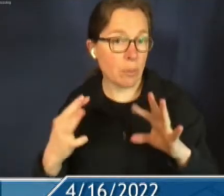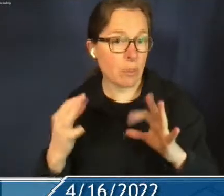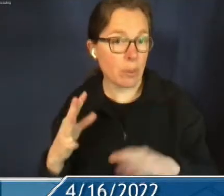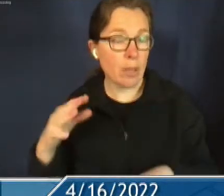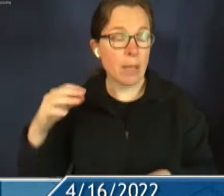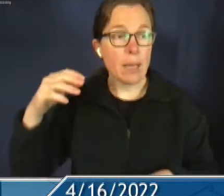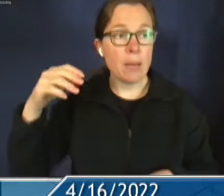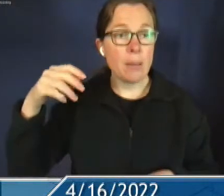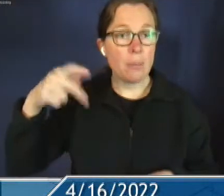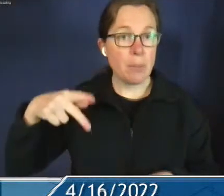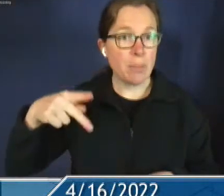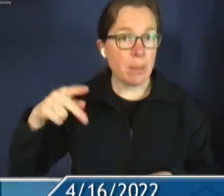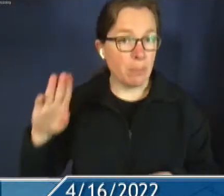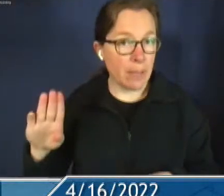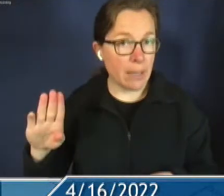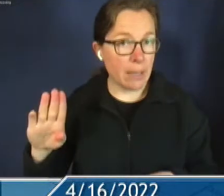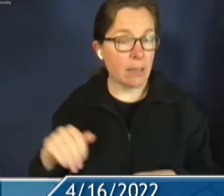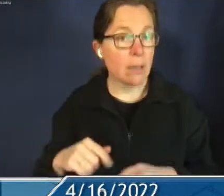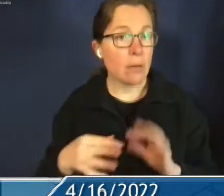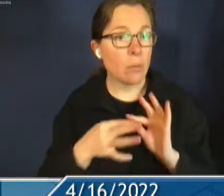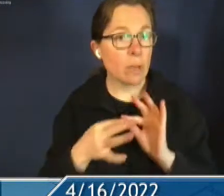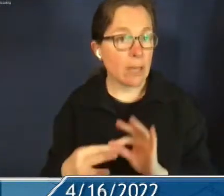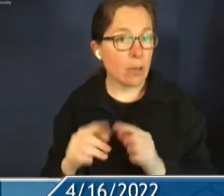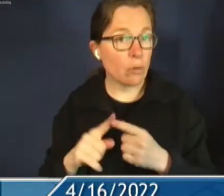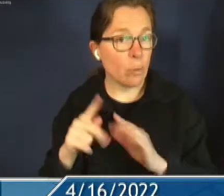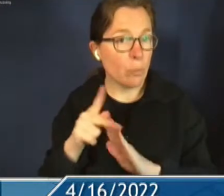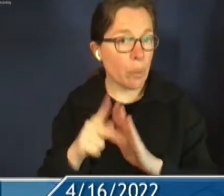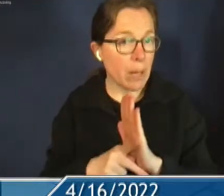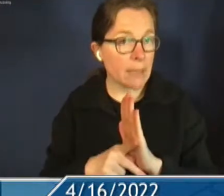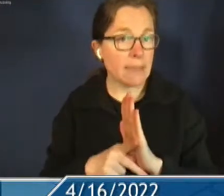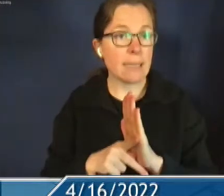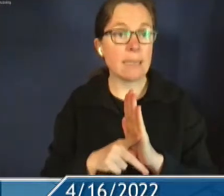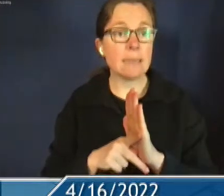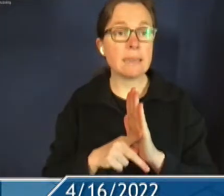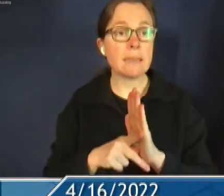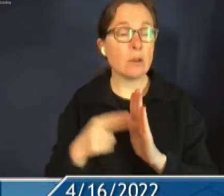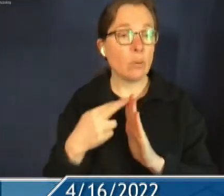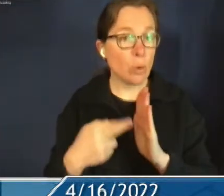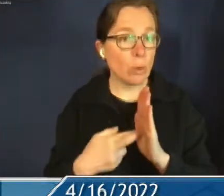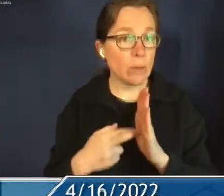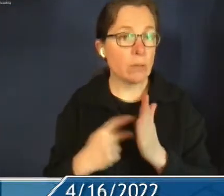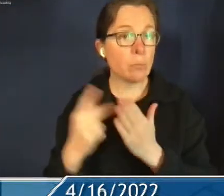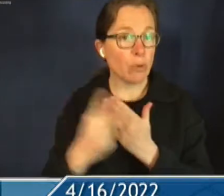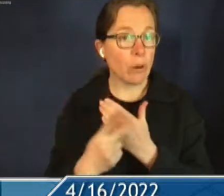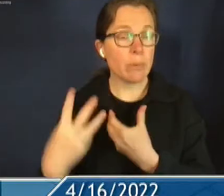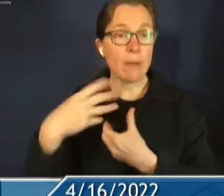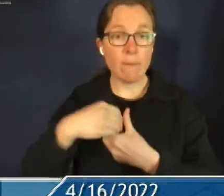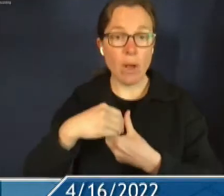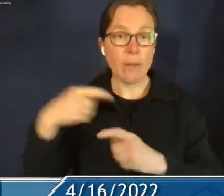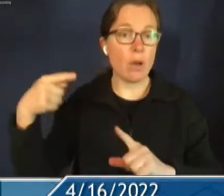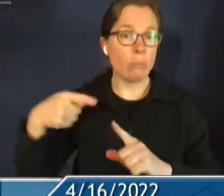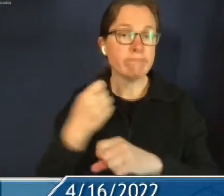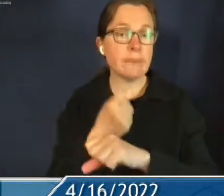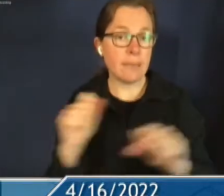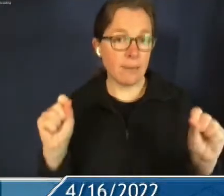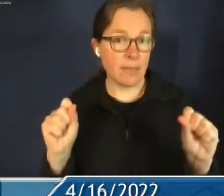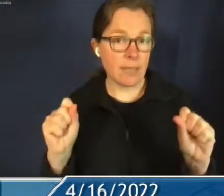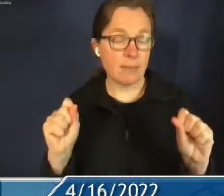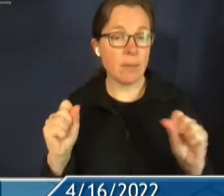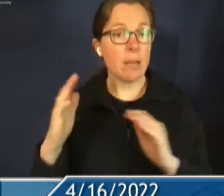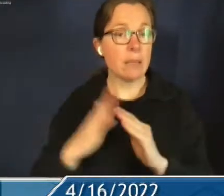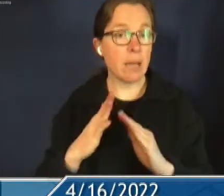city leadership regarding policies, directives, and programs involving public safety. Our top concern is